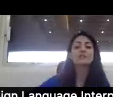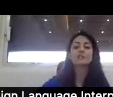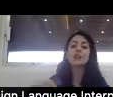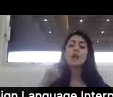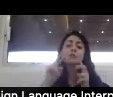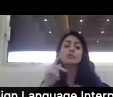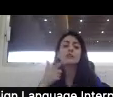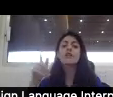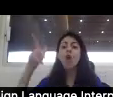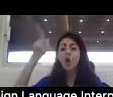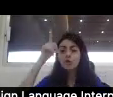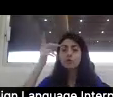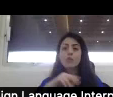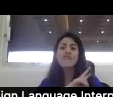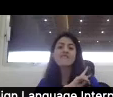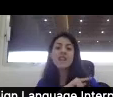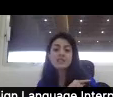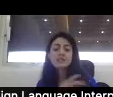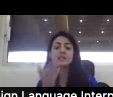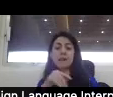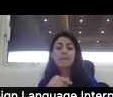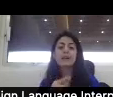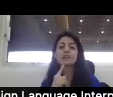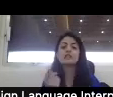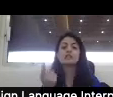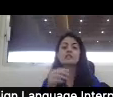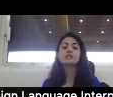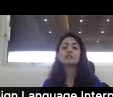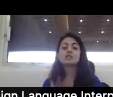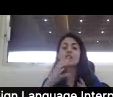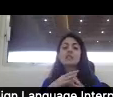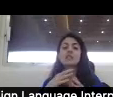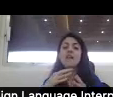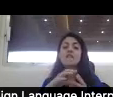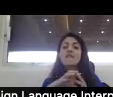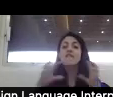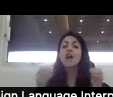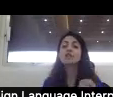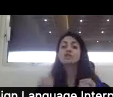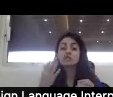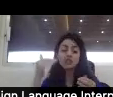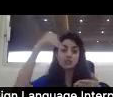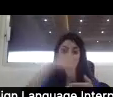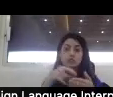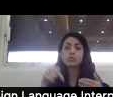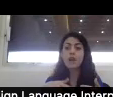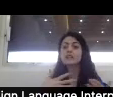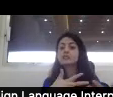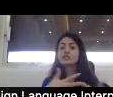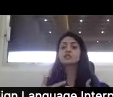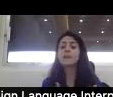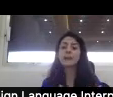have been created to include persons with disabilities, even when they don't meet the strict PMT eligibility